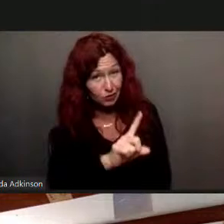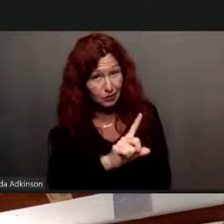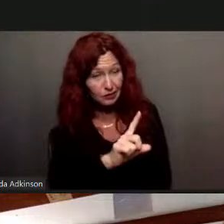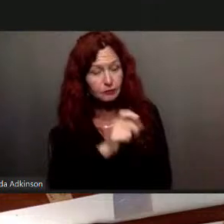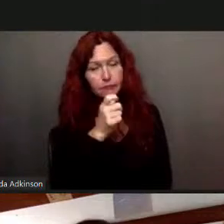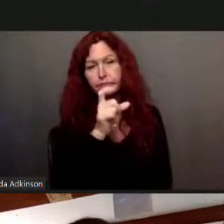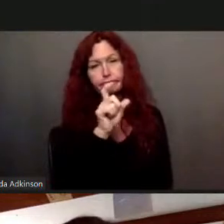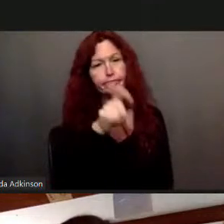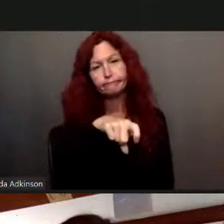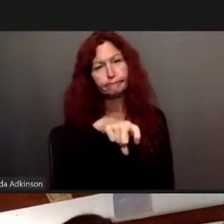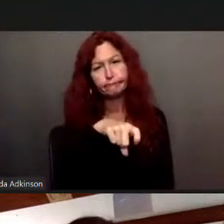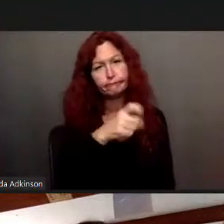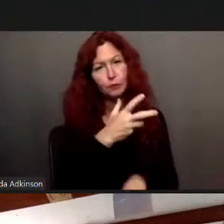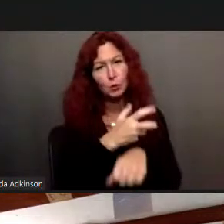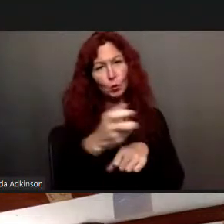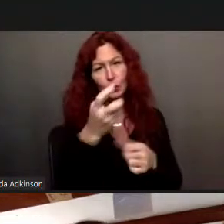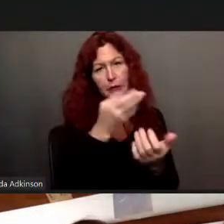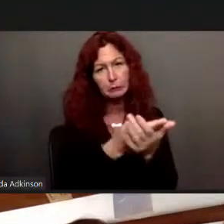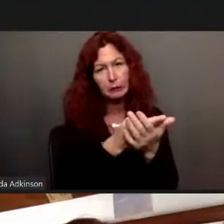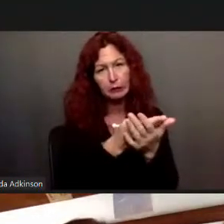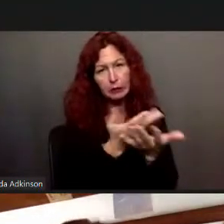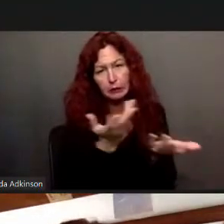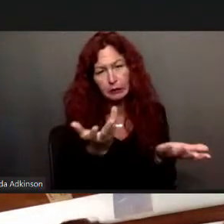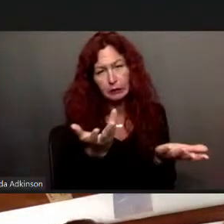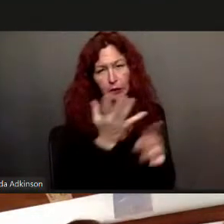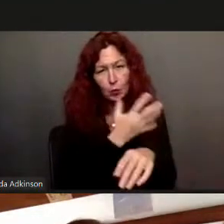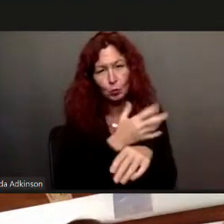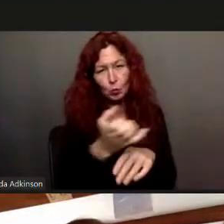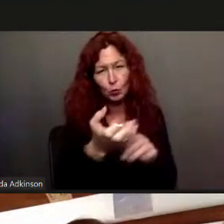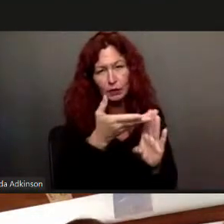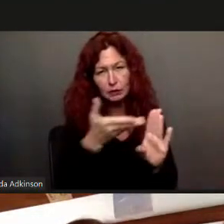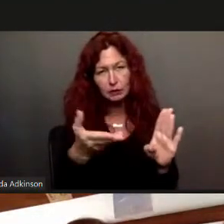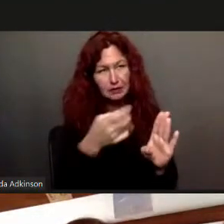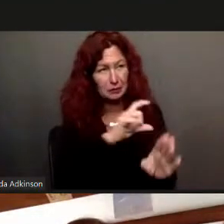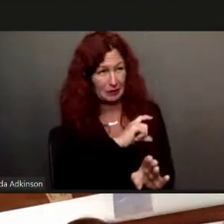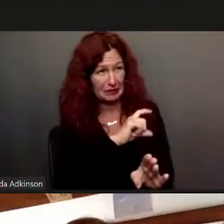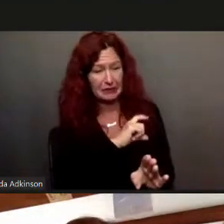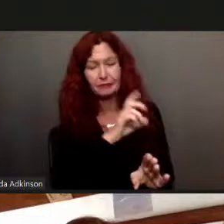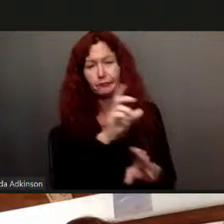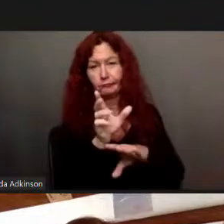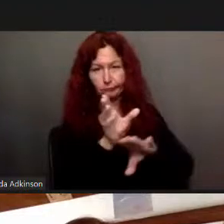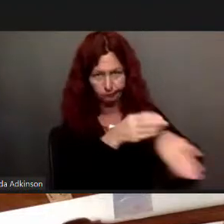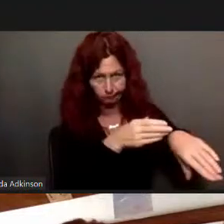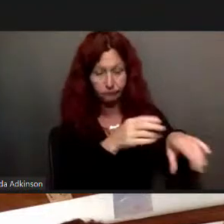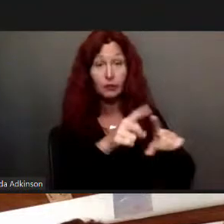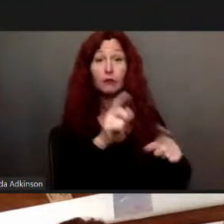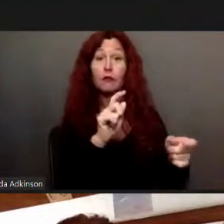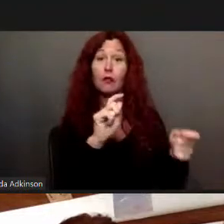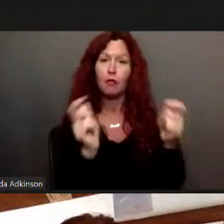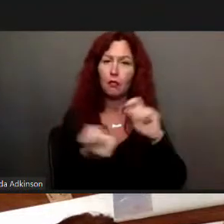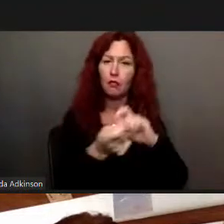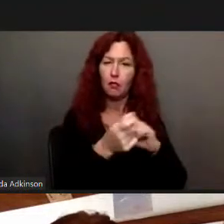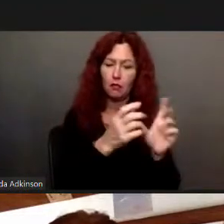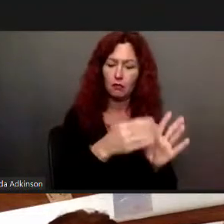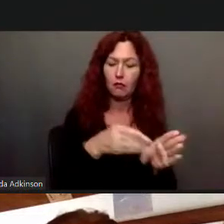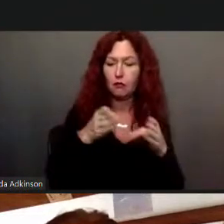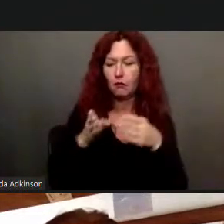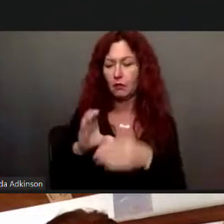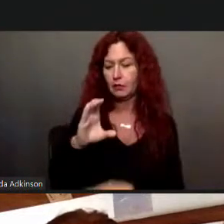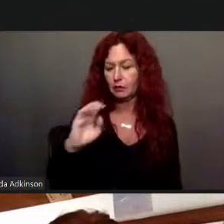the possibility of a criminal citation goes away. So anywhere in Miami-Dade, if you go outside, you have to wear a